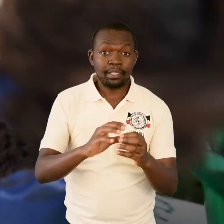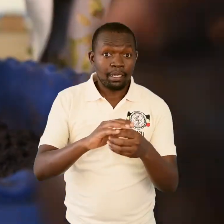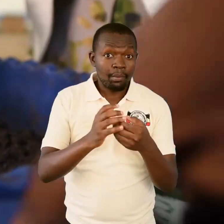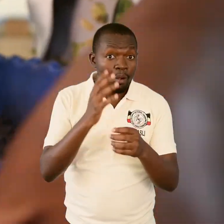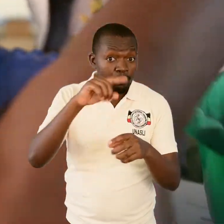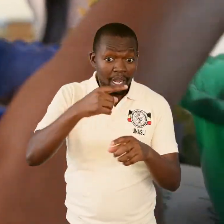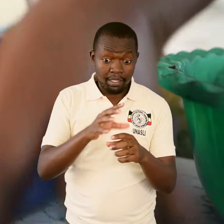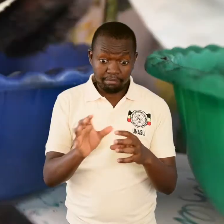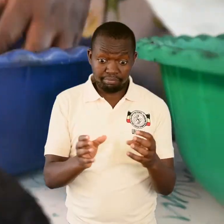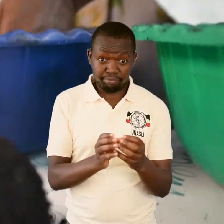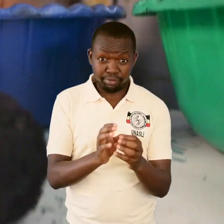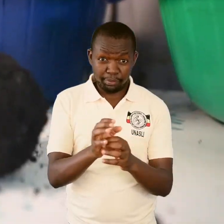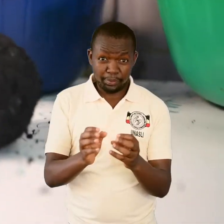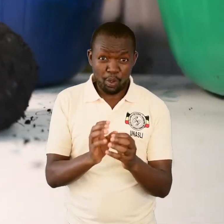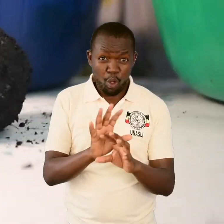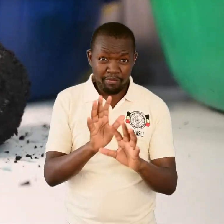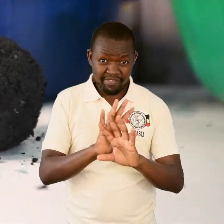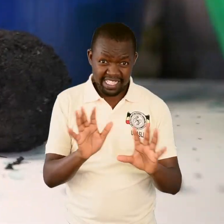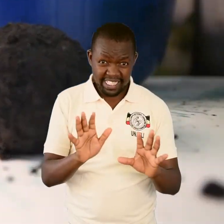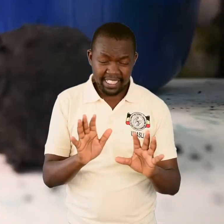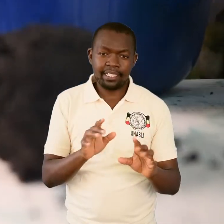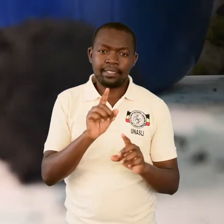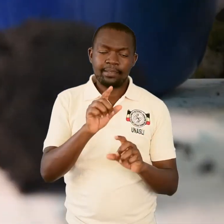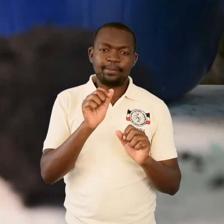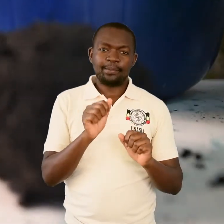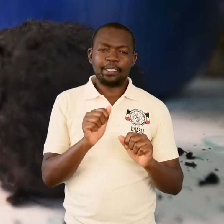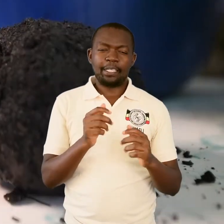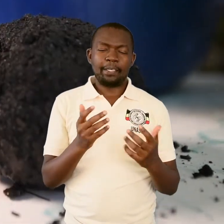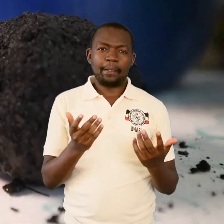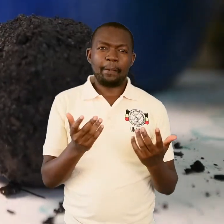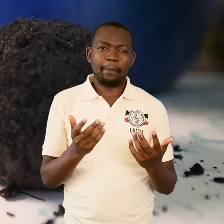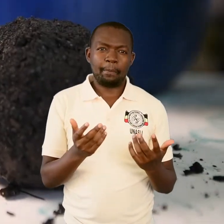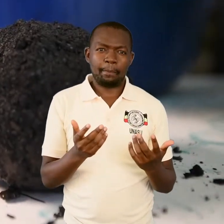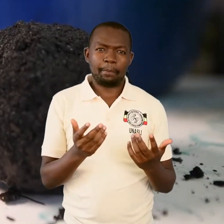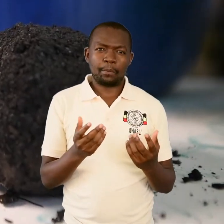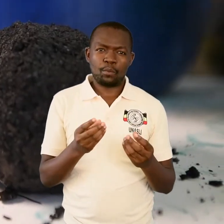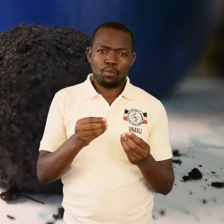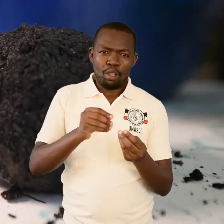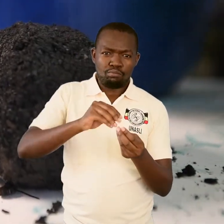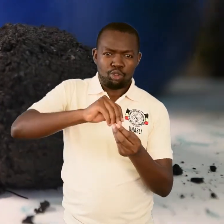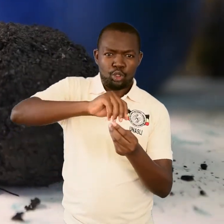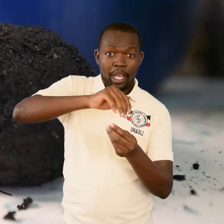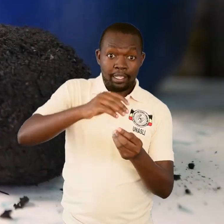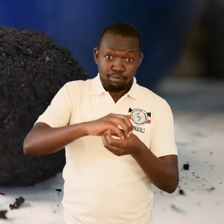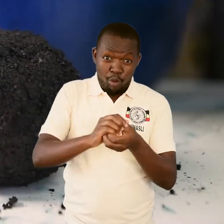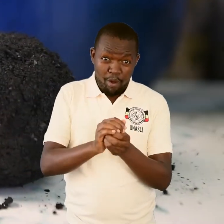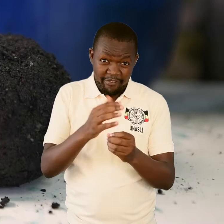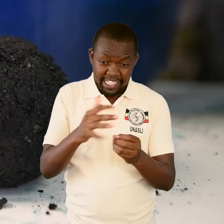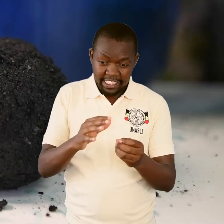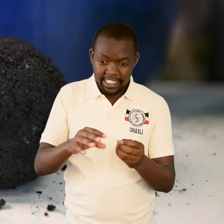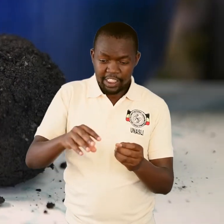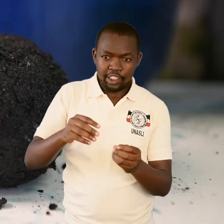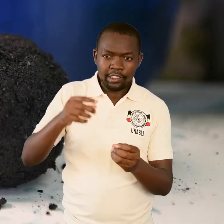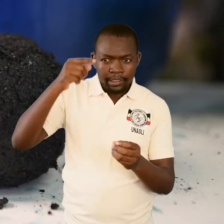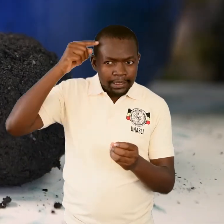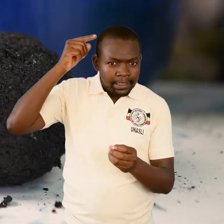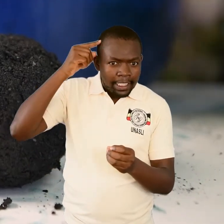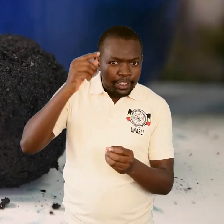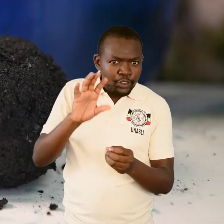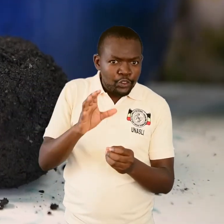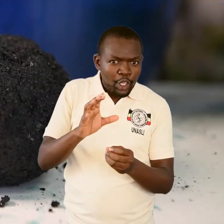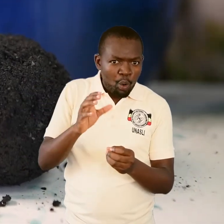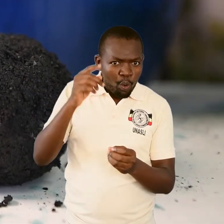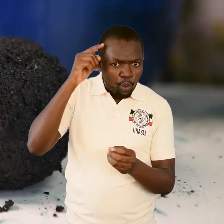mold, you coat it with dust, charcoal dust, so that it becomes